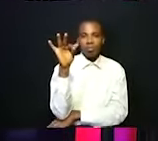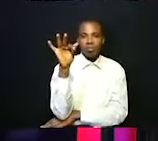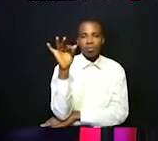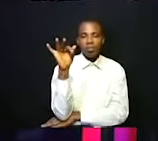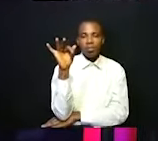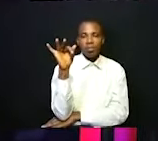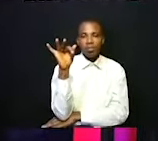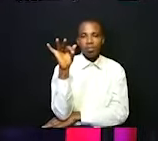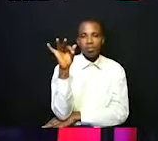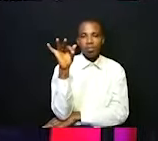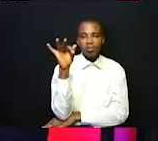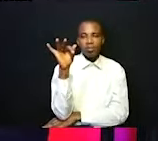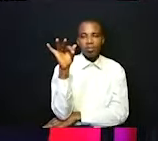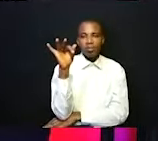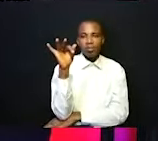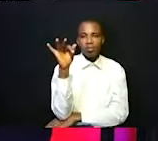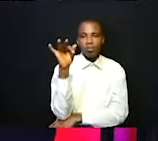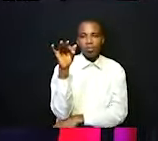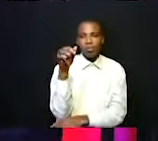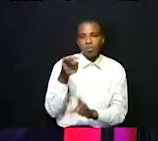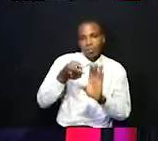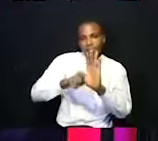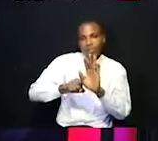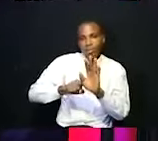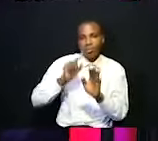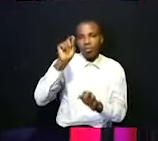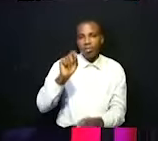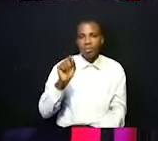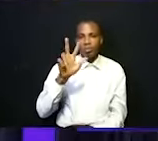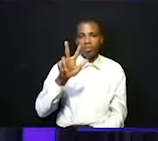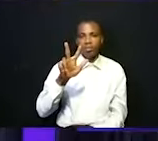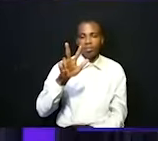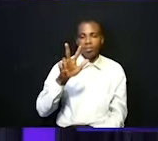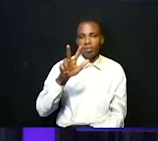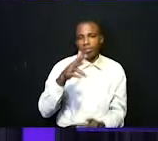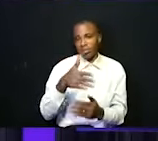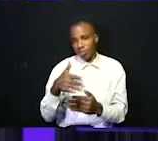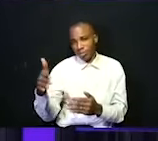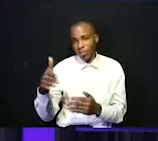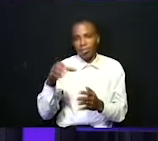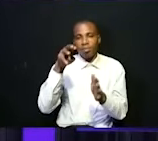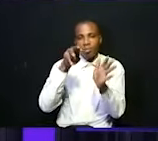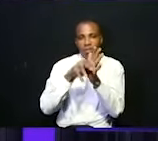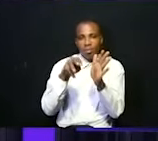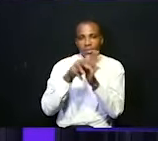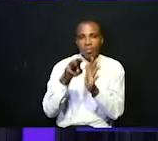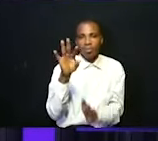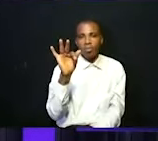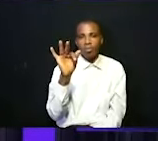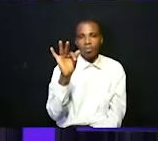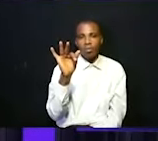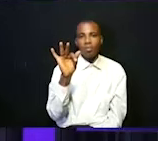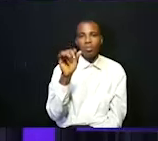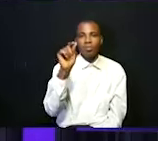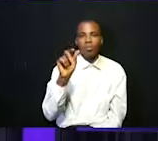19. I'll start from verse 3. Matthew 19 from verse 3. Some